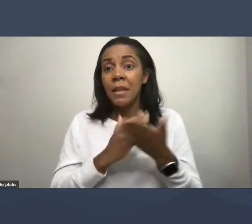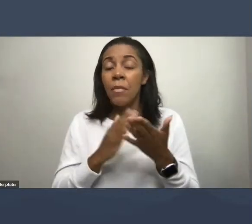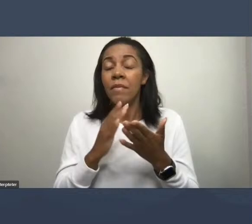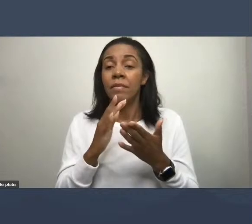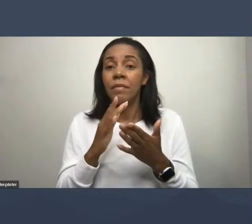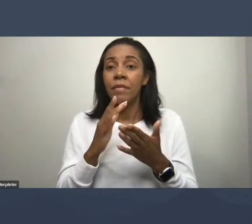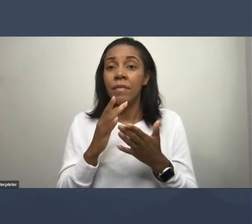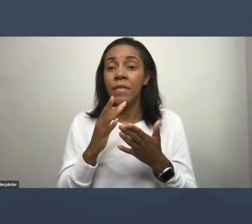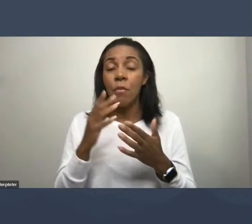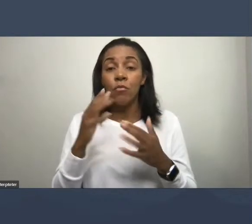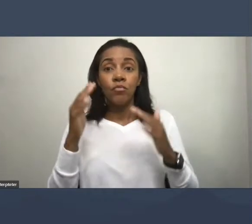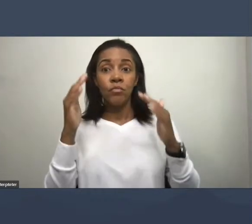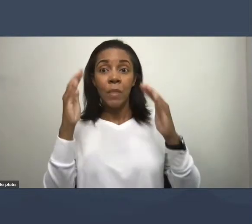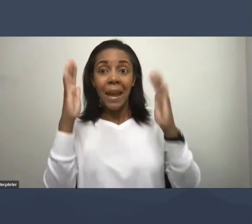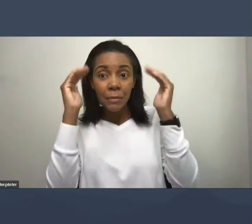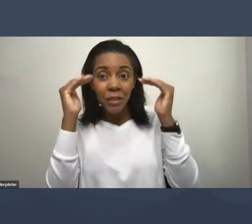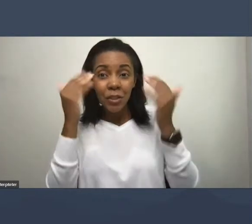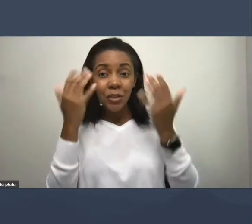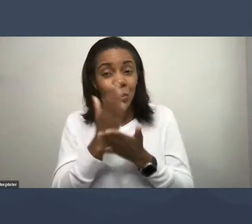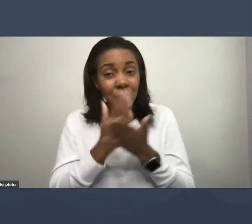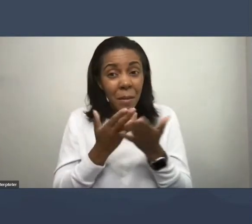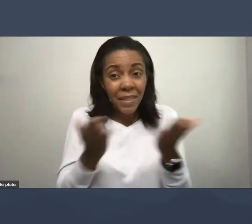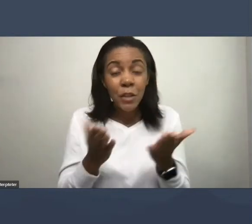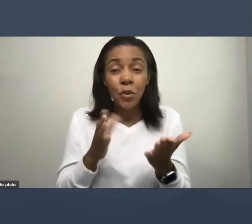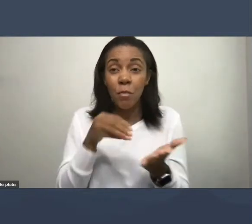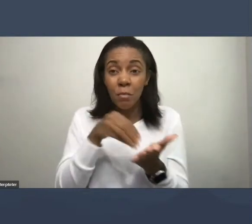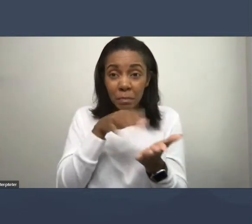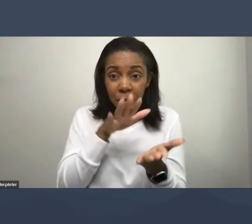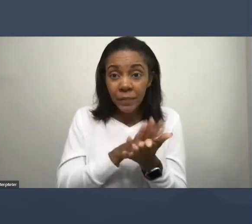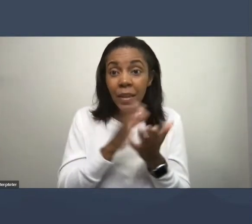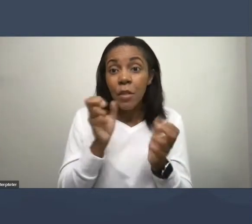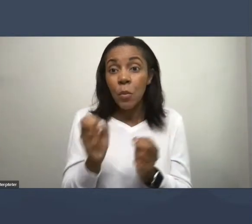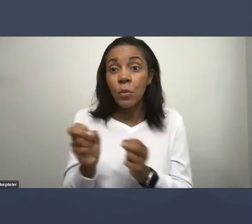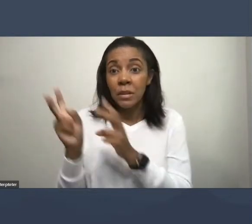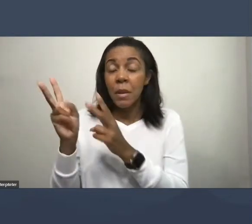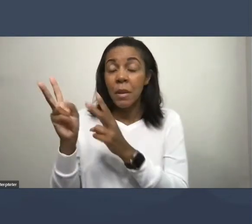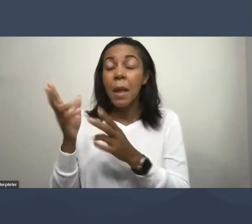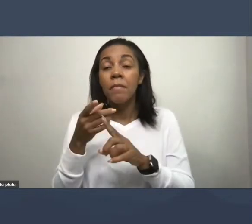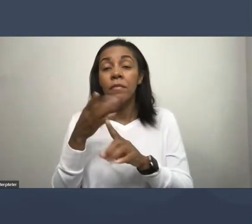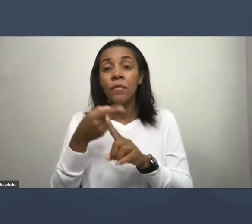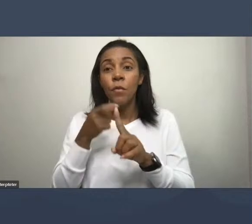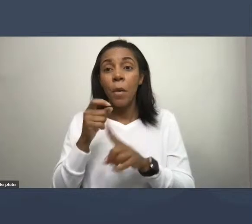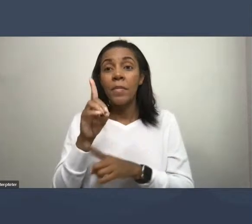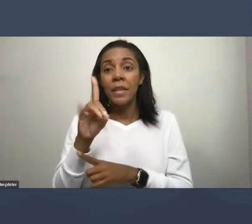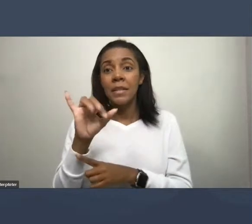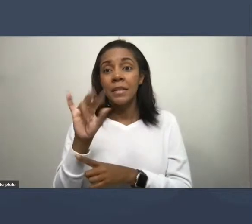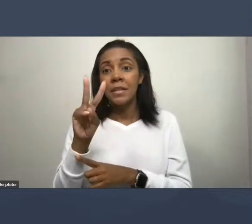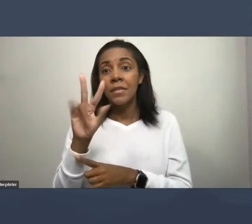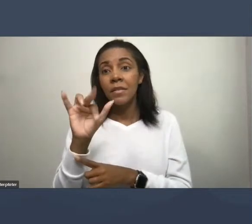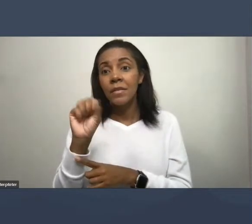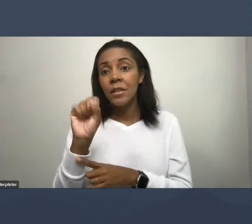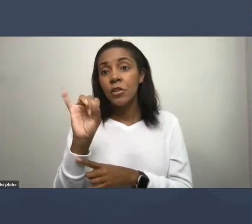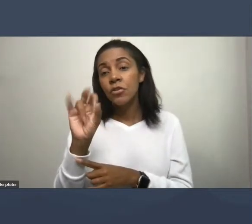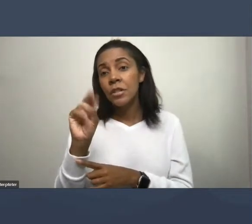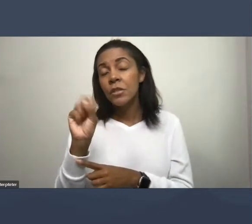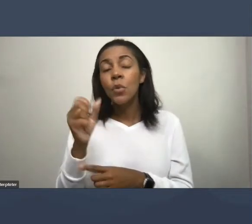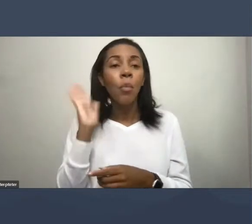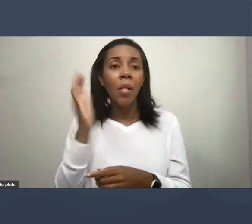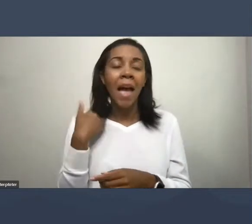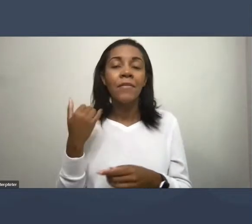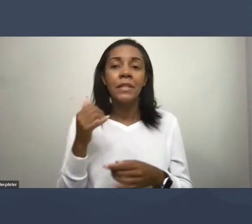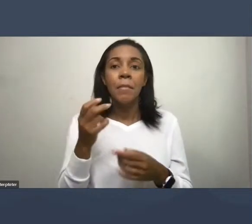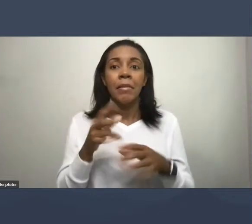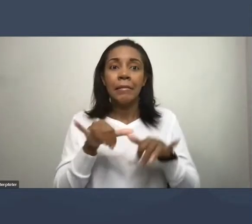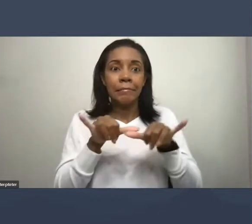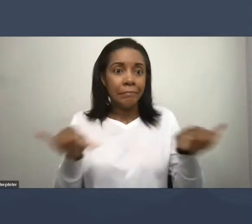are, there are some things that are directly on here that were submitted by the divisions as well. So I think there will be some overlap there, and then some